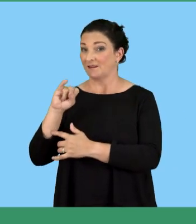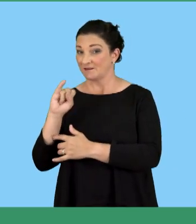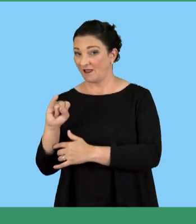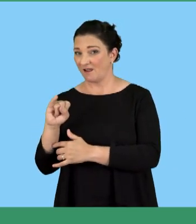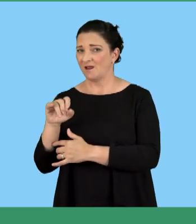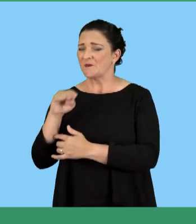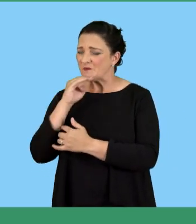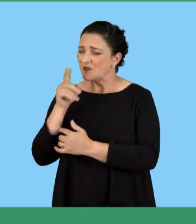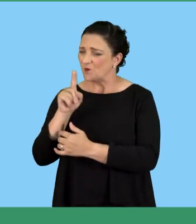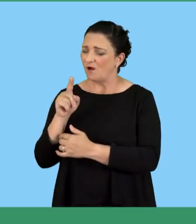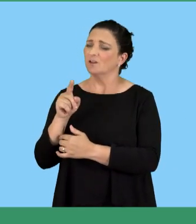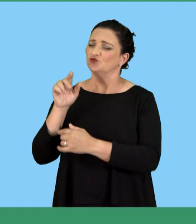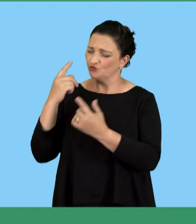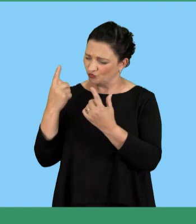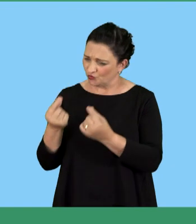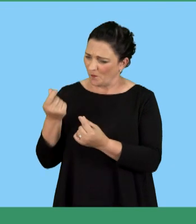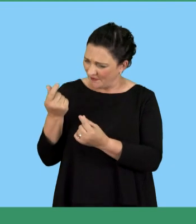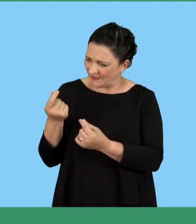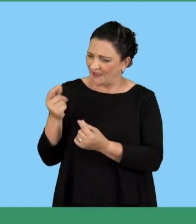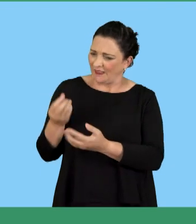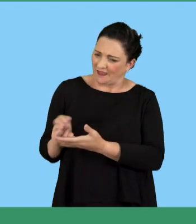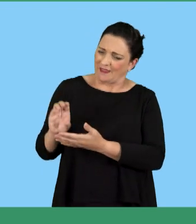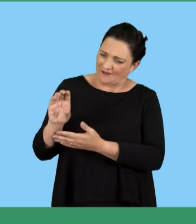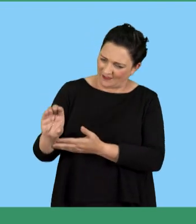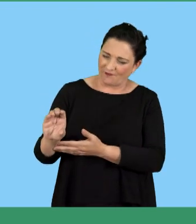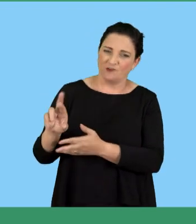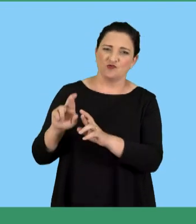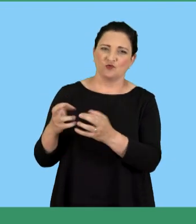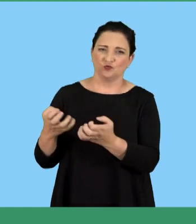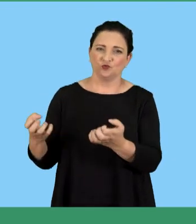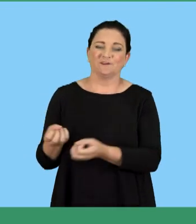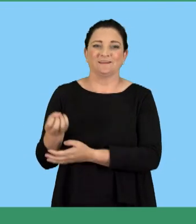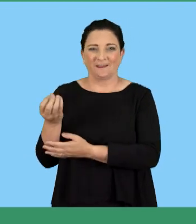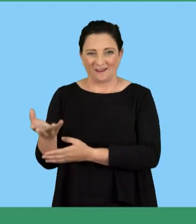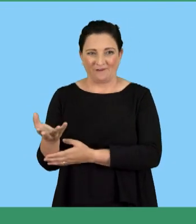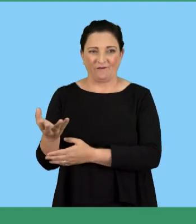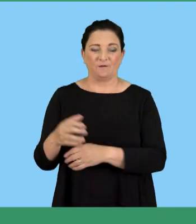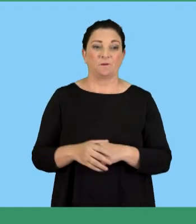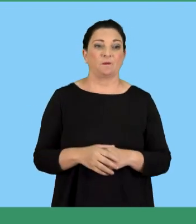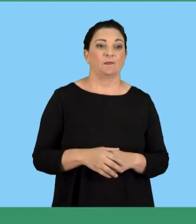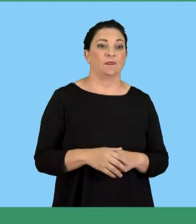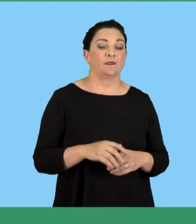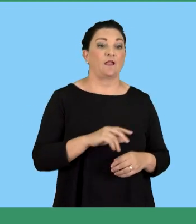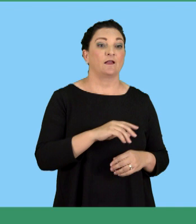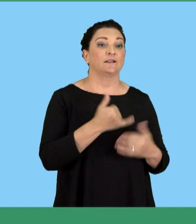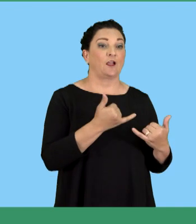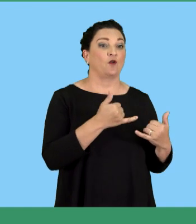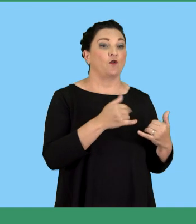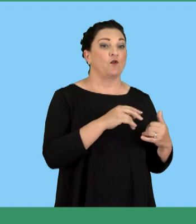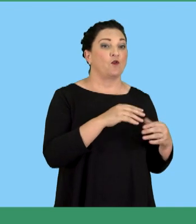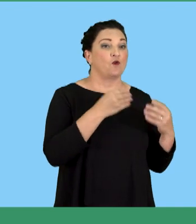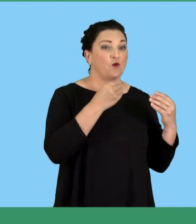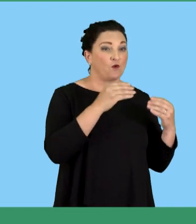is when the business actively commits money and resources to uplifting the community. Then corporate